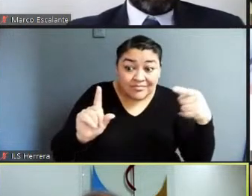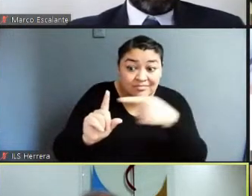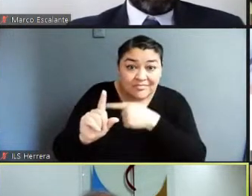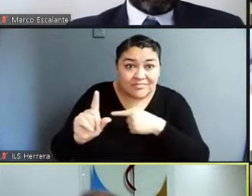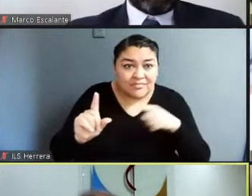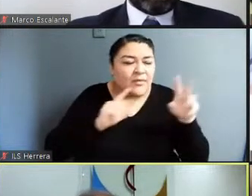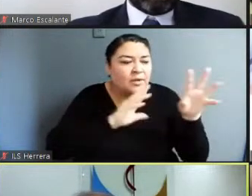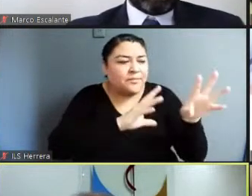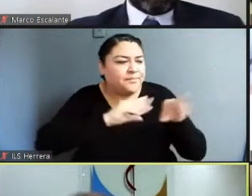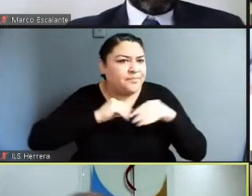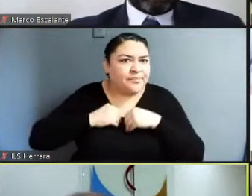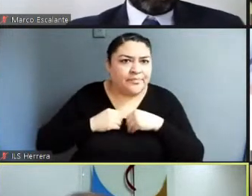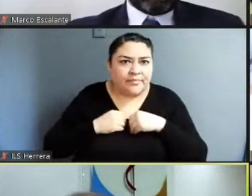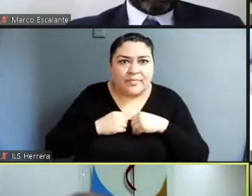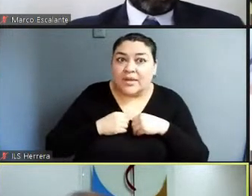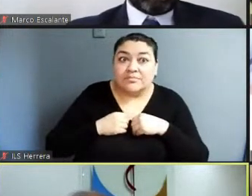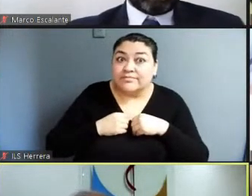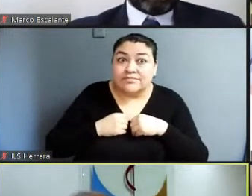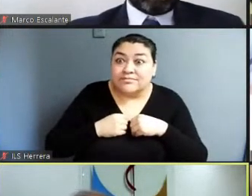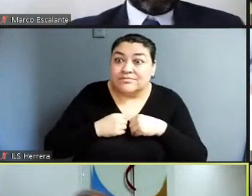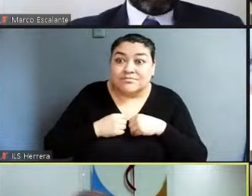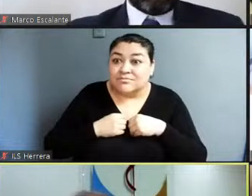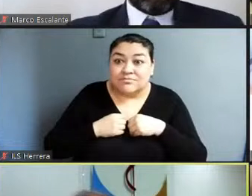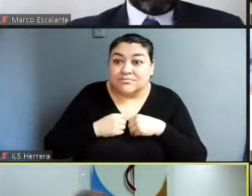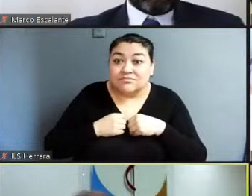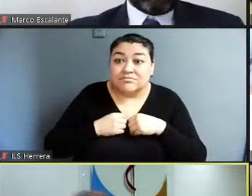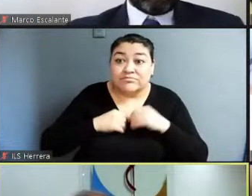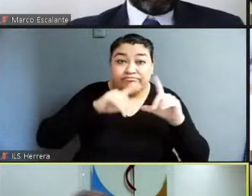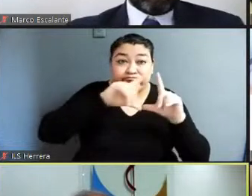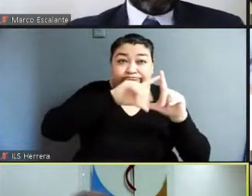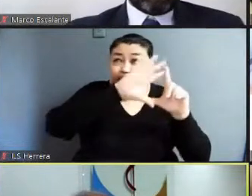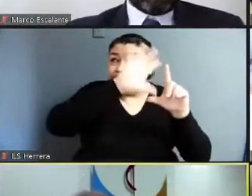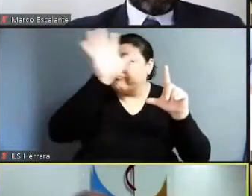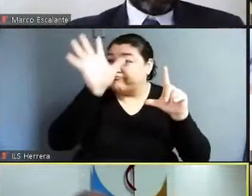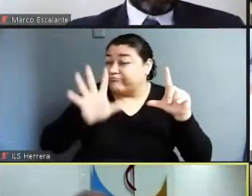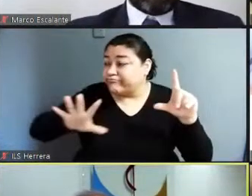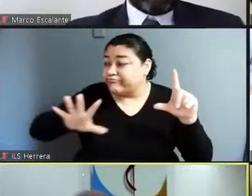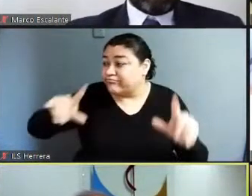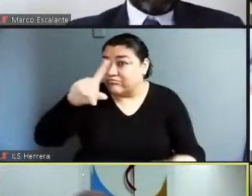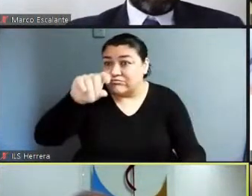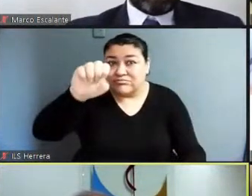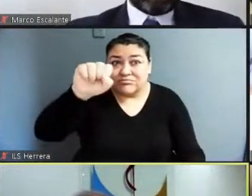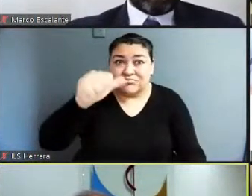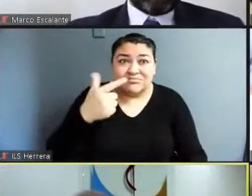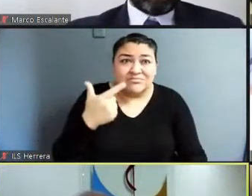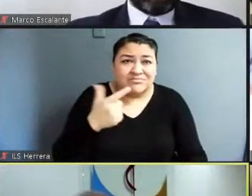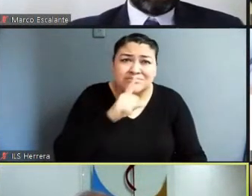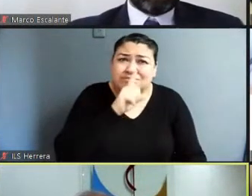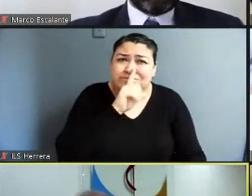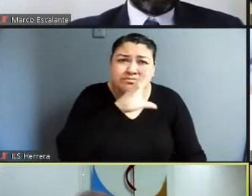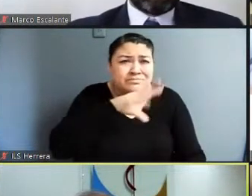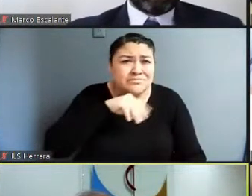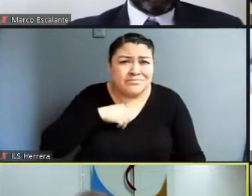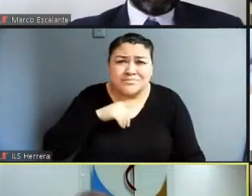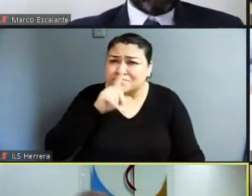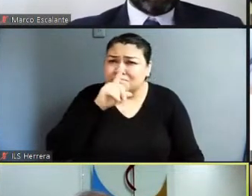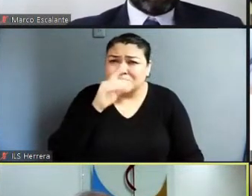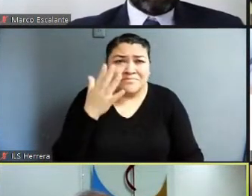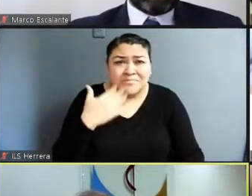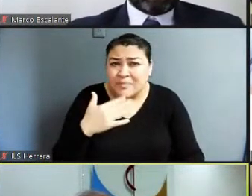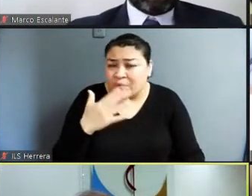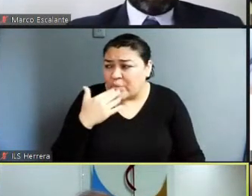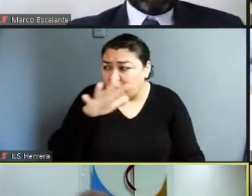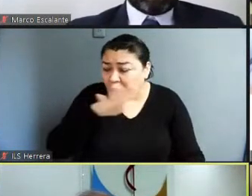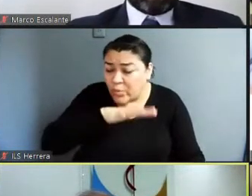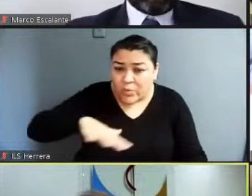reflected in the interest of physicians graduating from the 167 medical schools in the country,